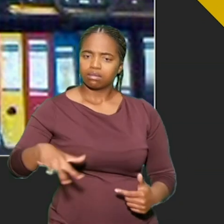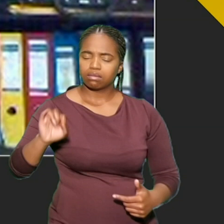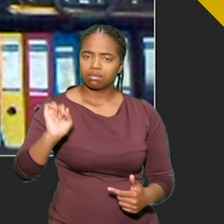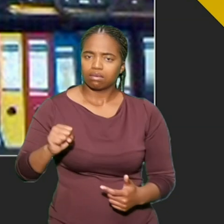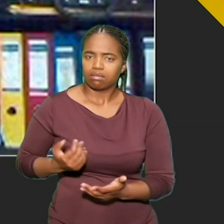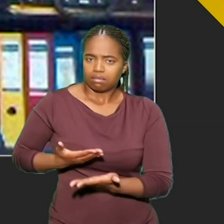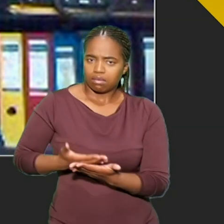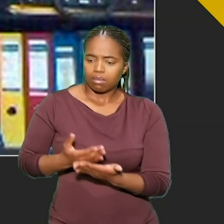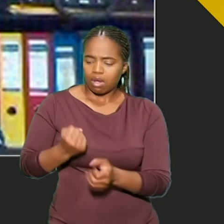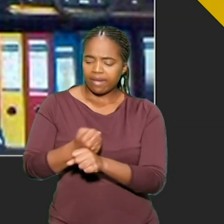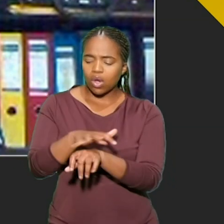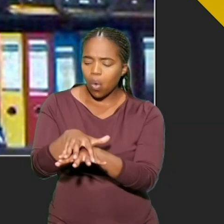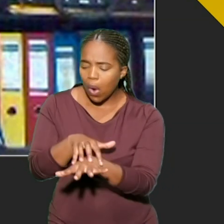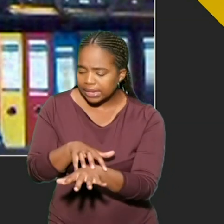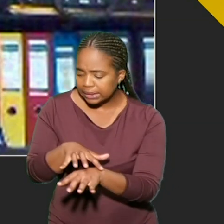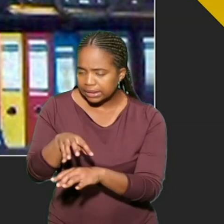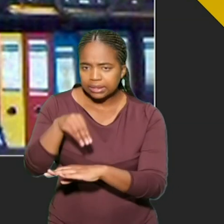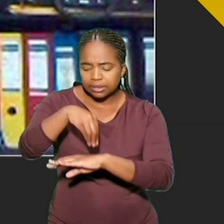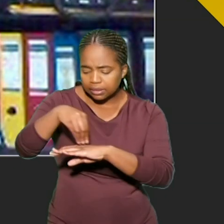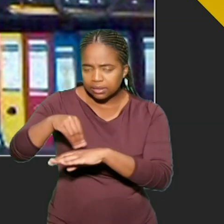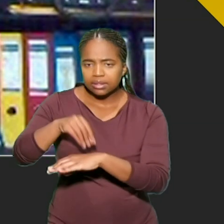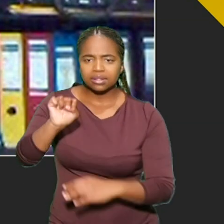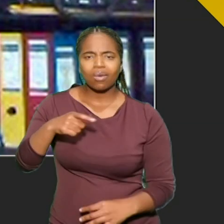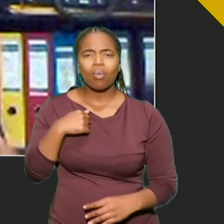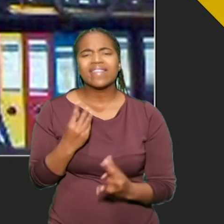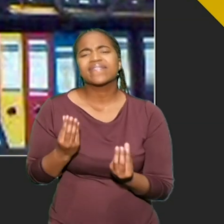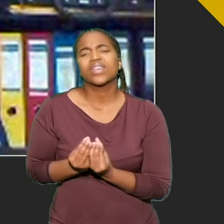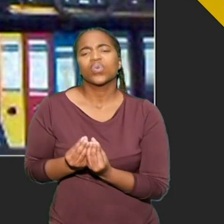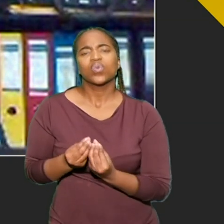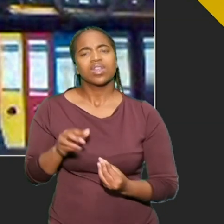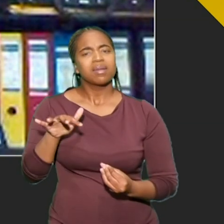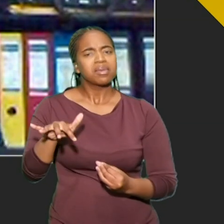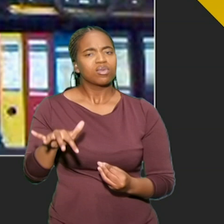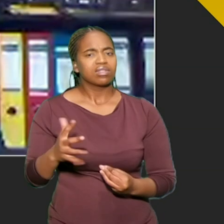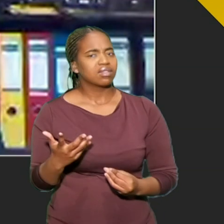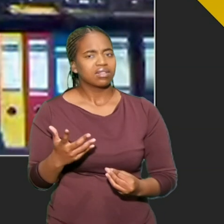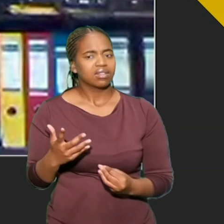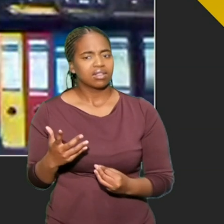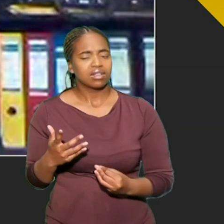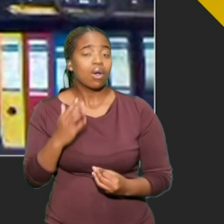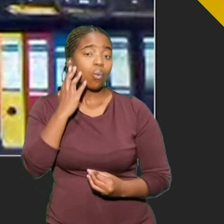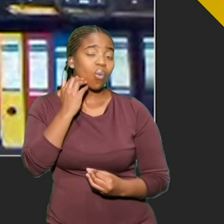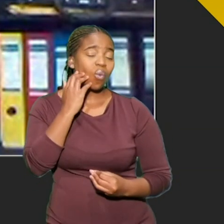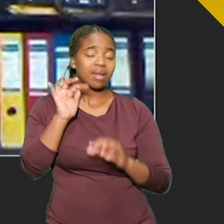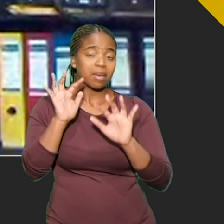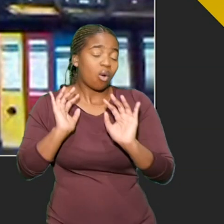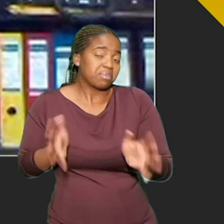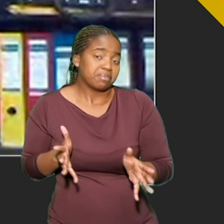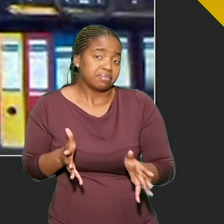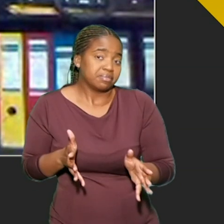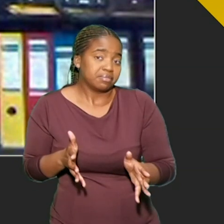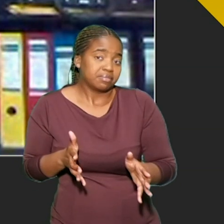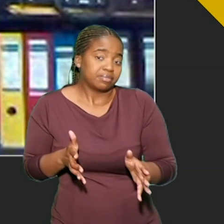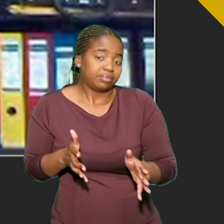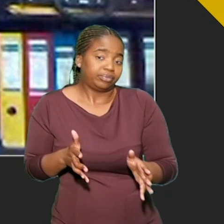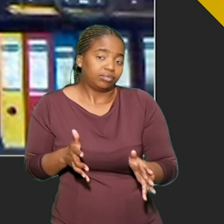to have gardens because they were meant for fewer people. To be honest, they were meant for white people only, right?